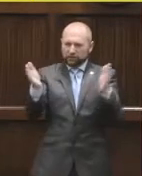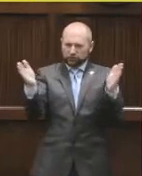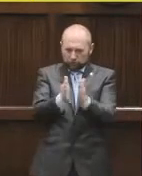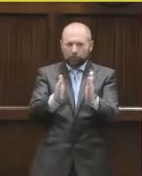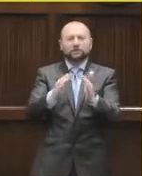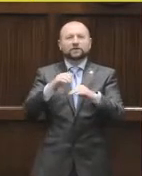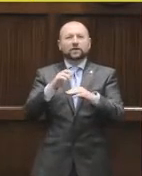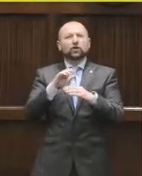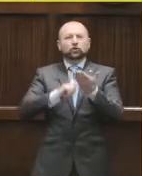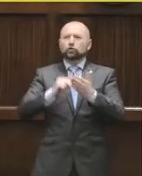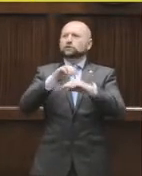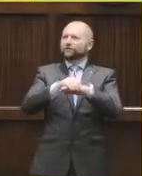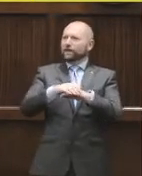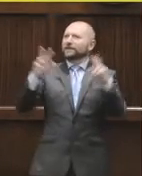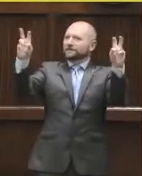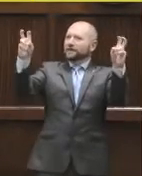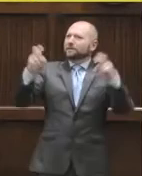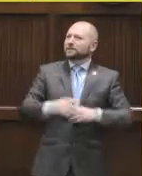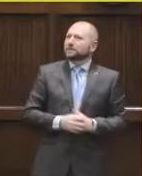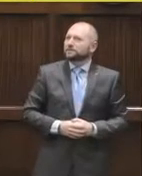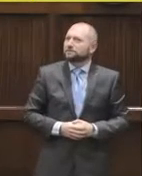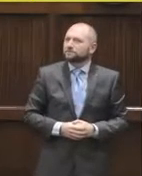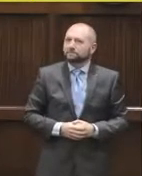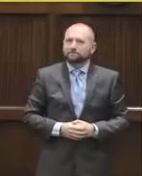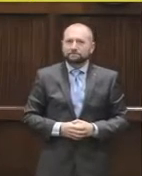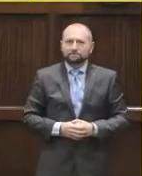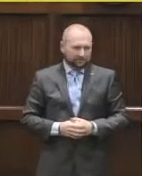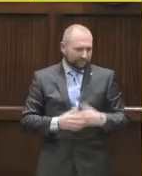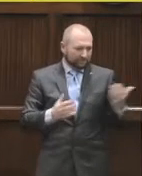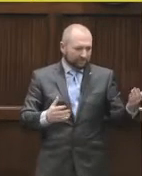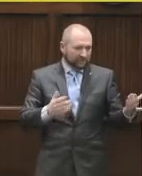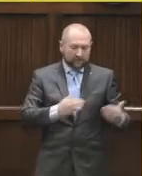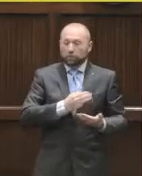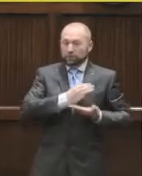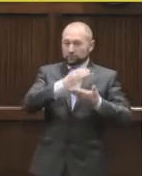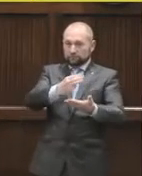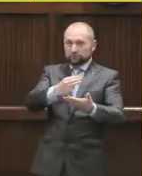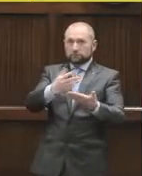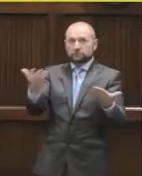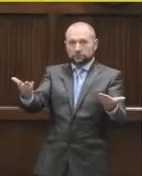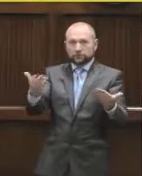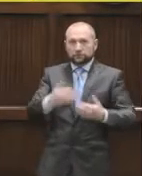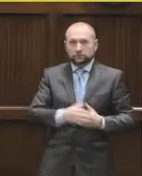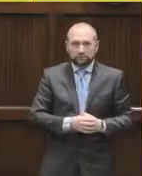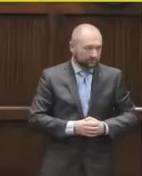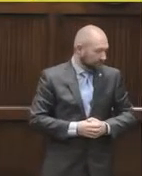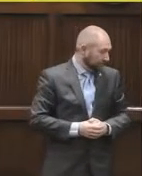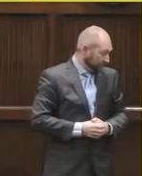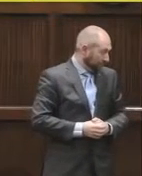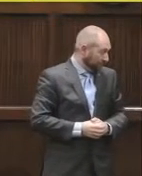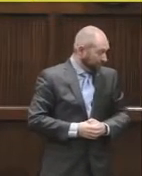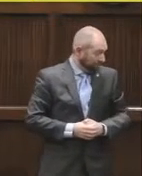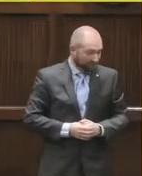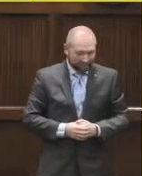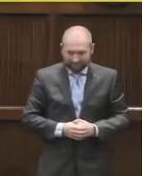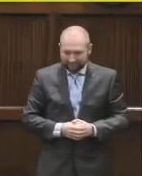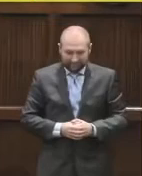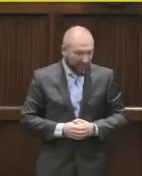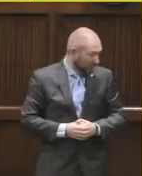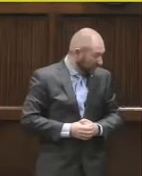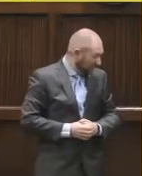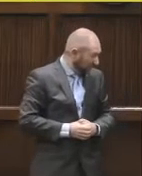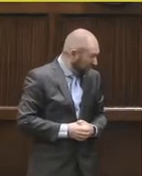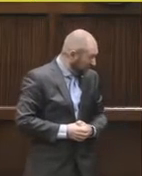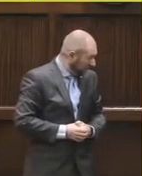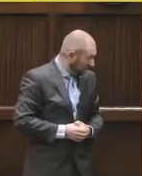title. Thank you. I commend amendment number 1. Yeah. Okay. We were including as well amendment